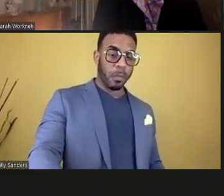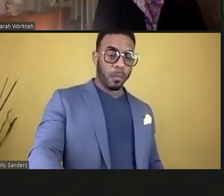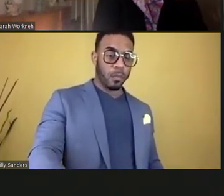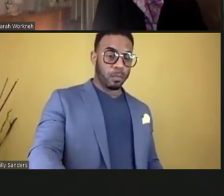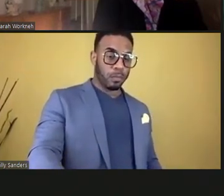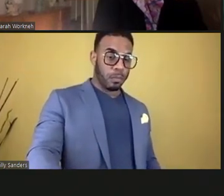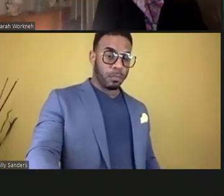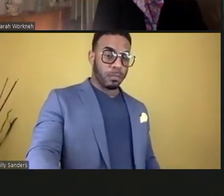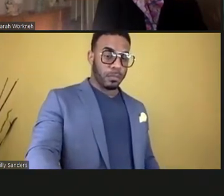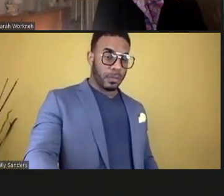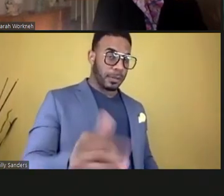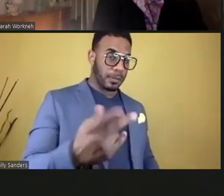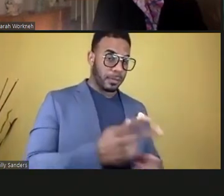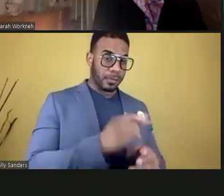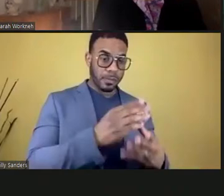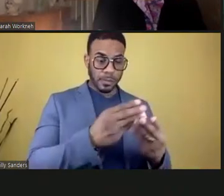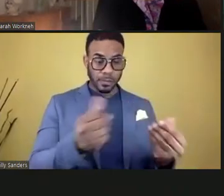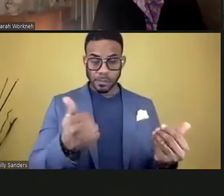those situations.